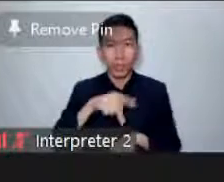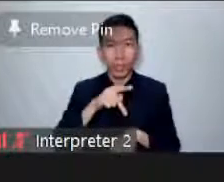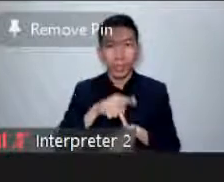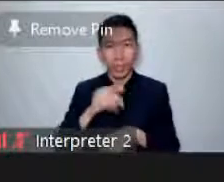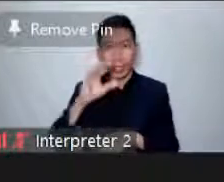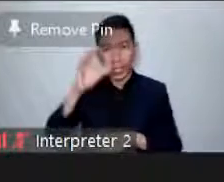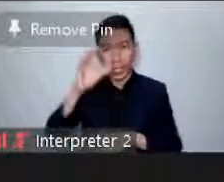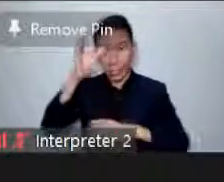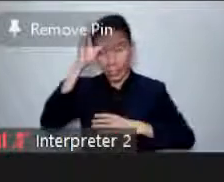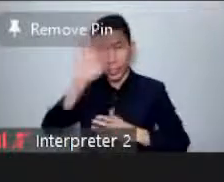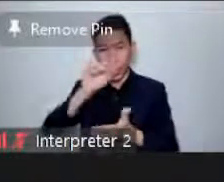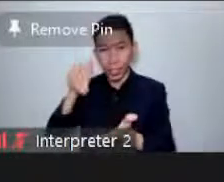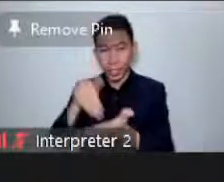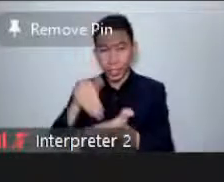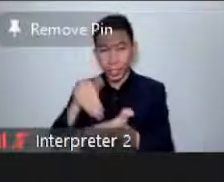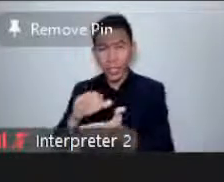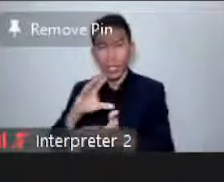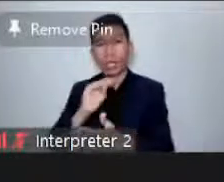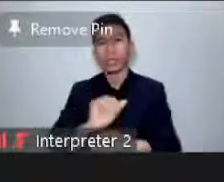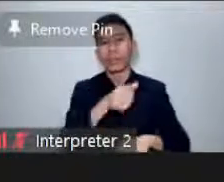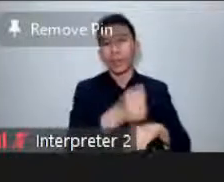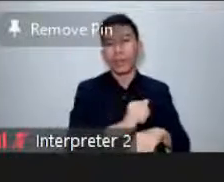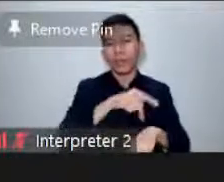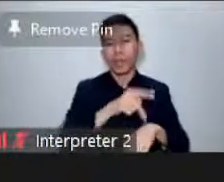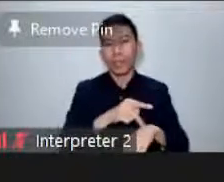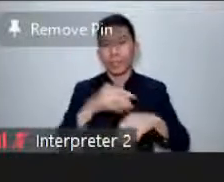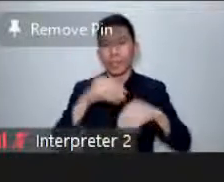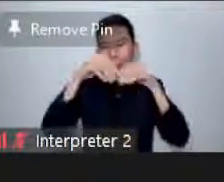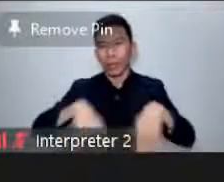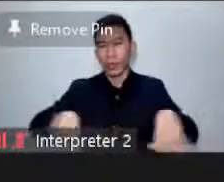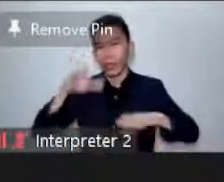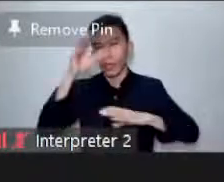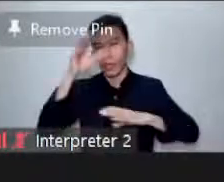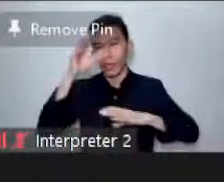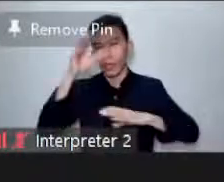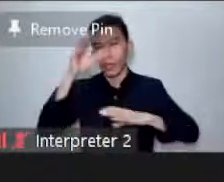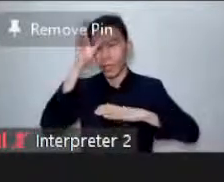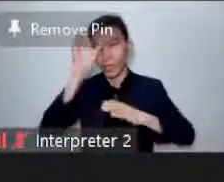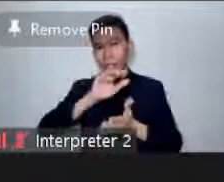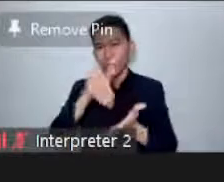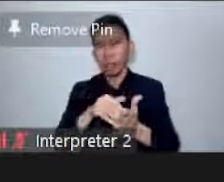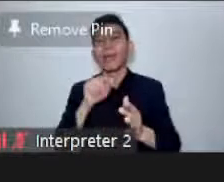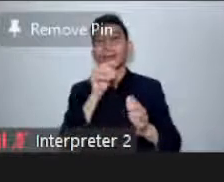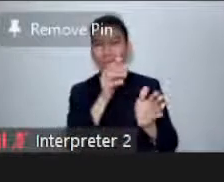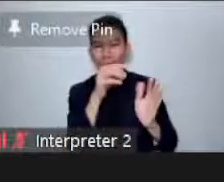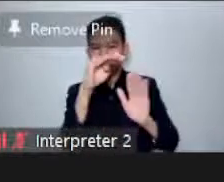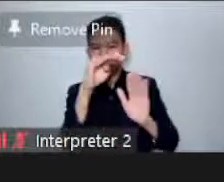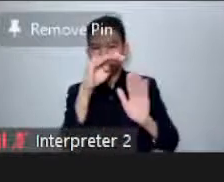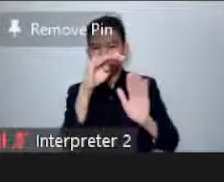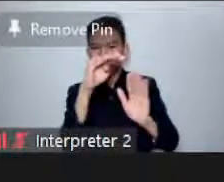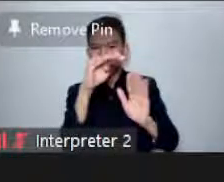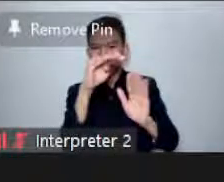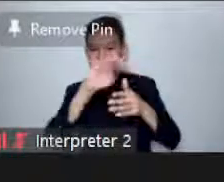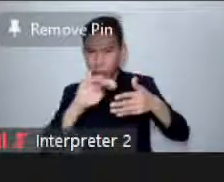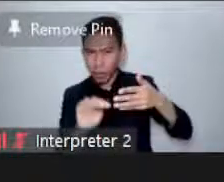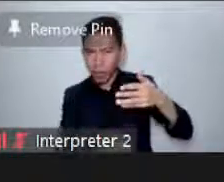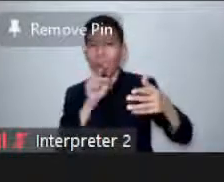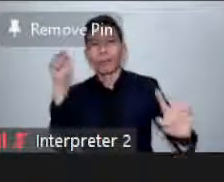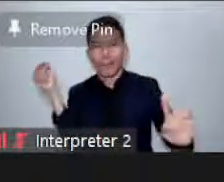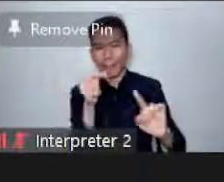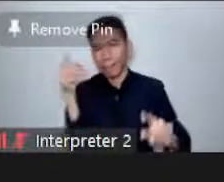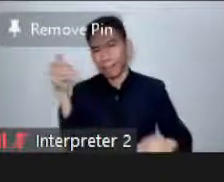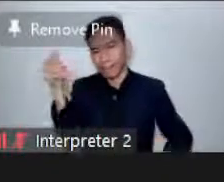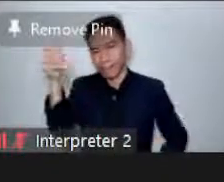of the Philippine Network of Cancer Centers are part of our long-term strategies. The appointment of the permanent